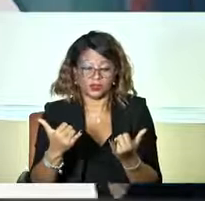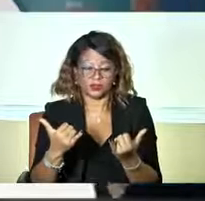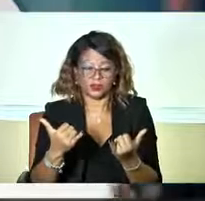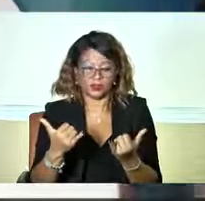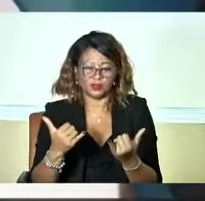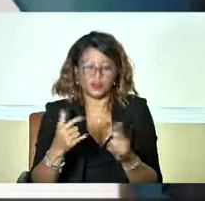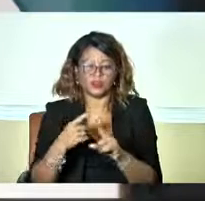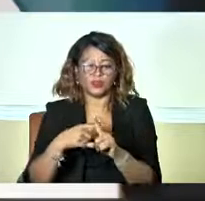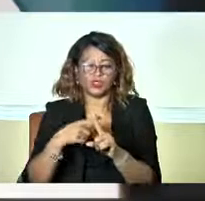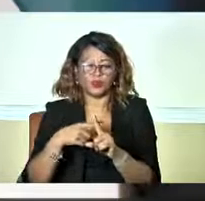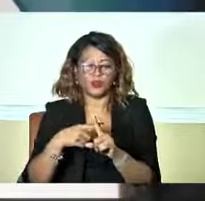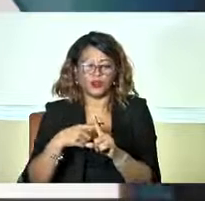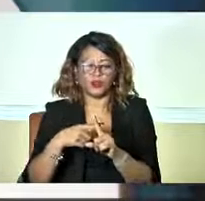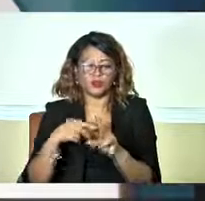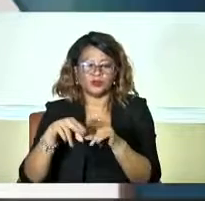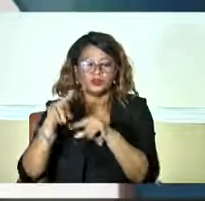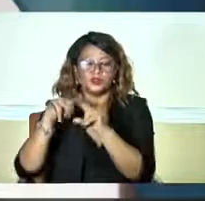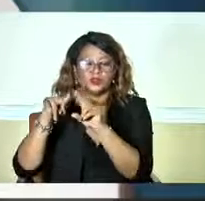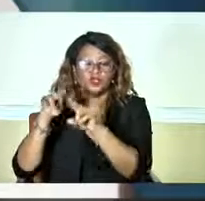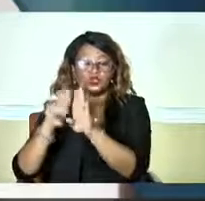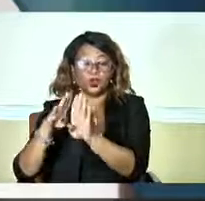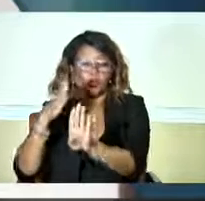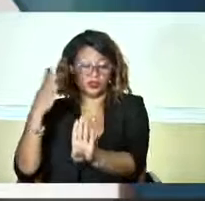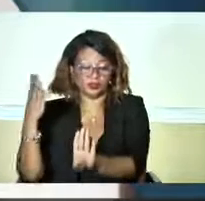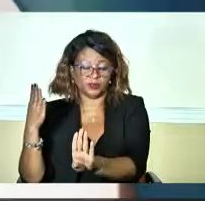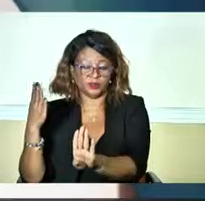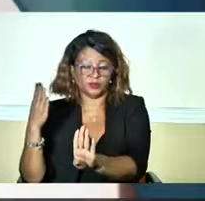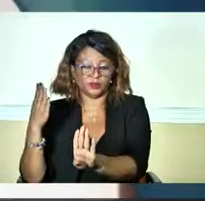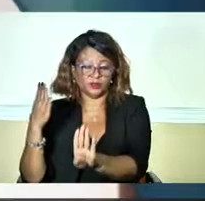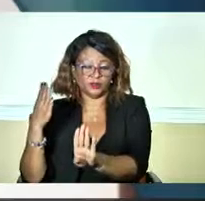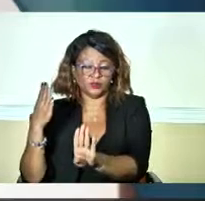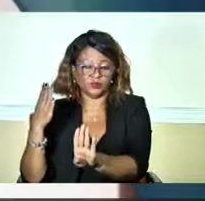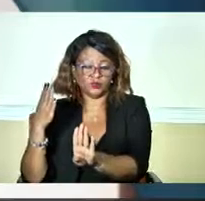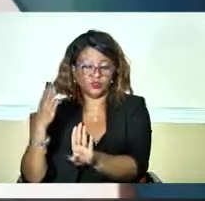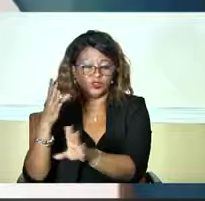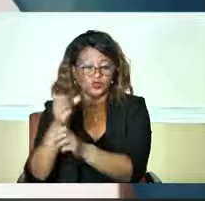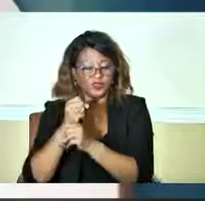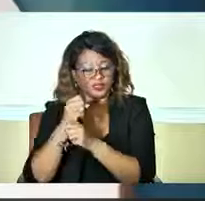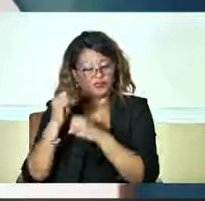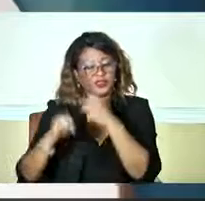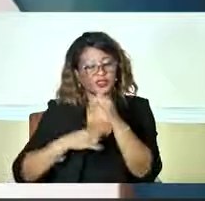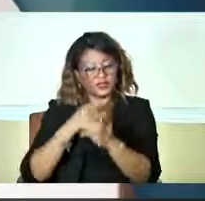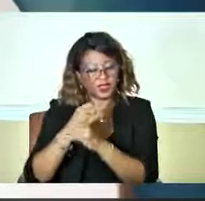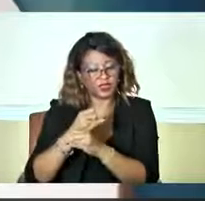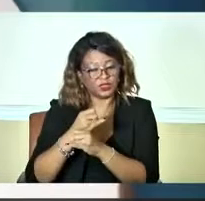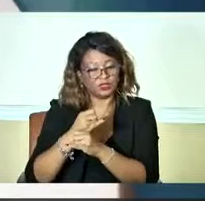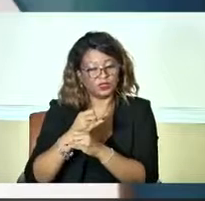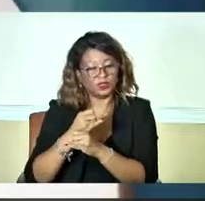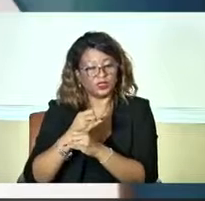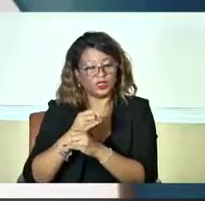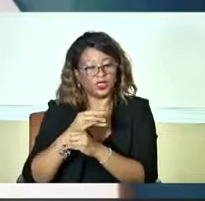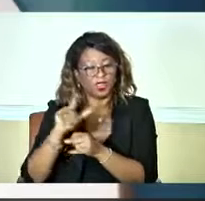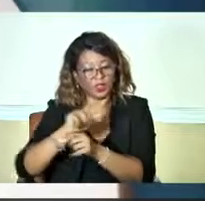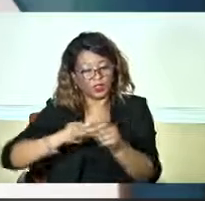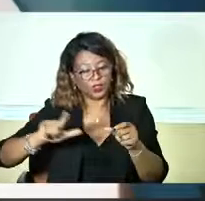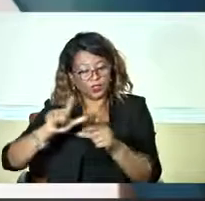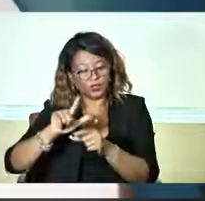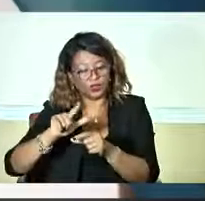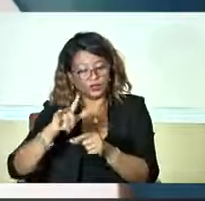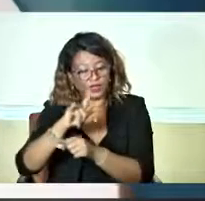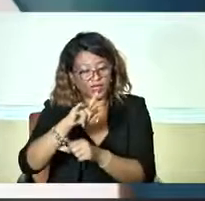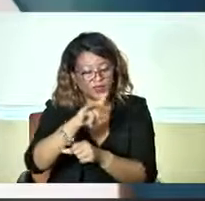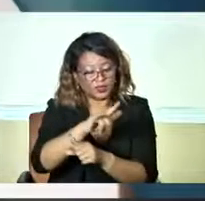is a temporary facility that is open. They are receiving international and domestic flights. There is